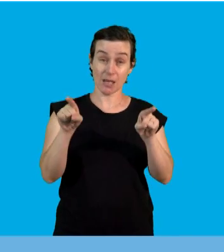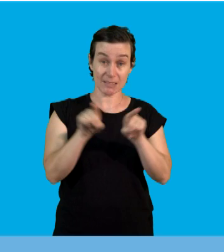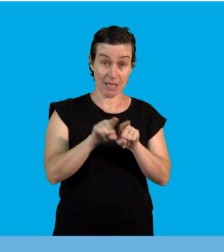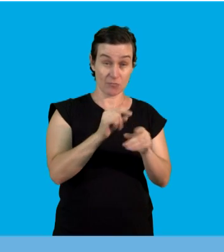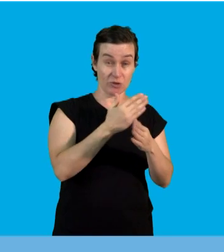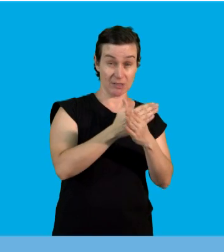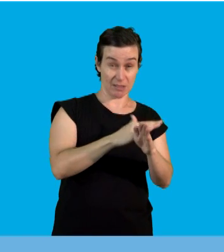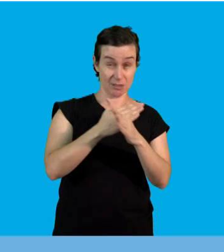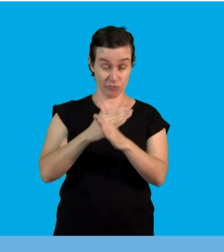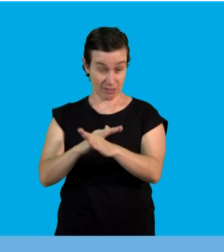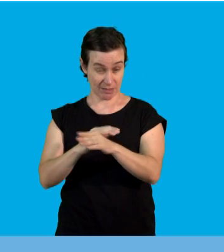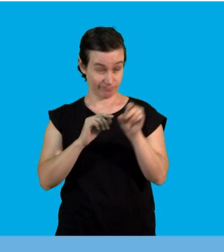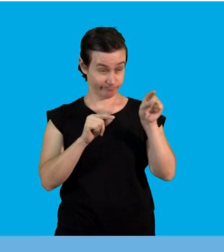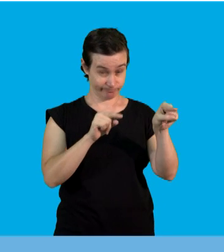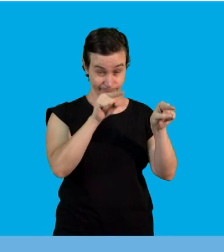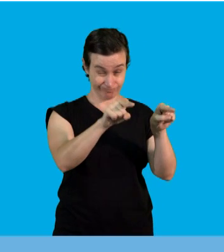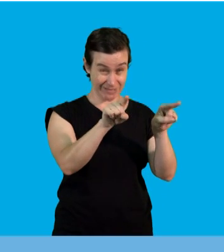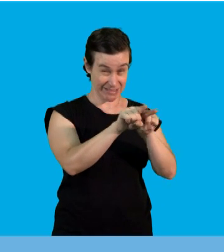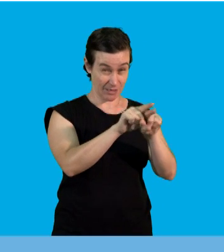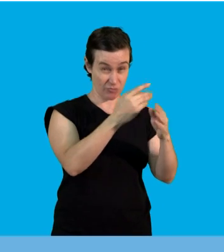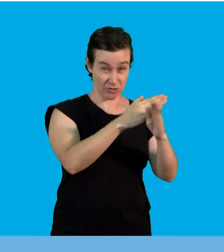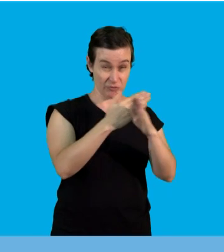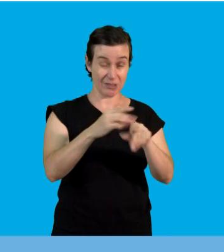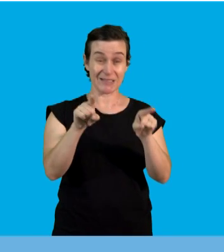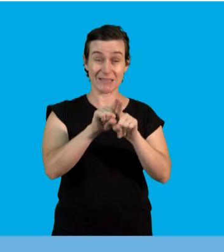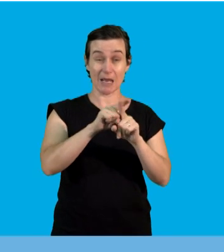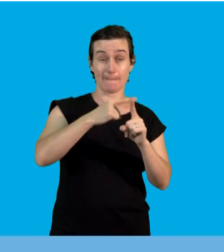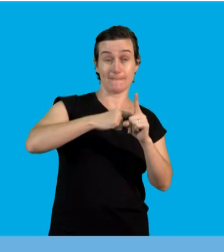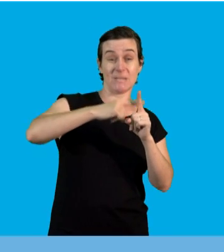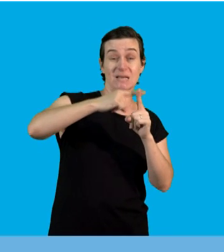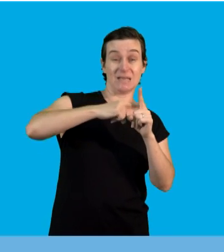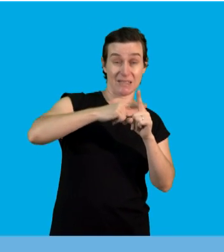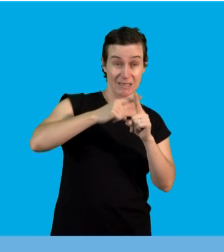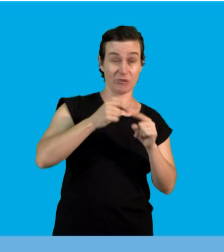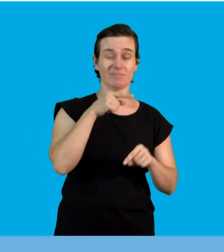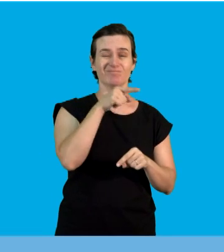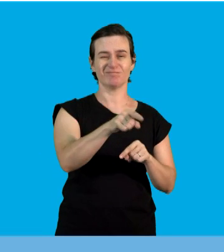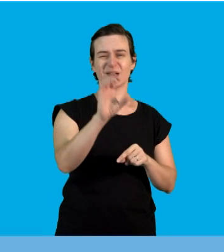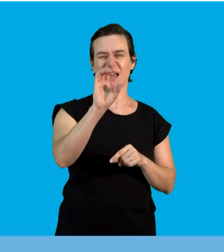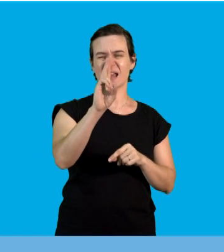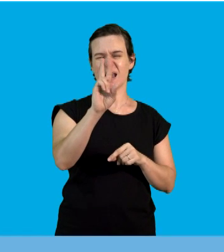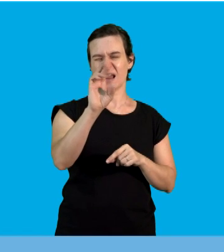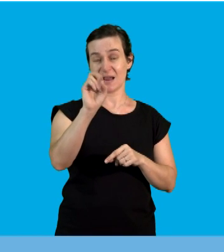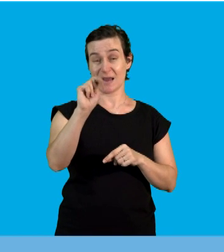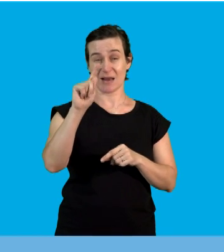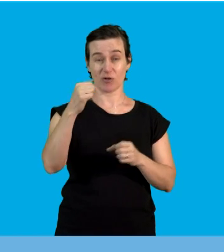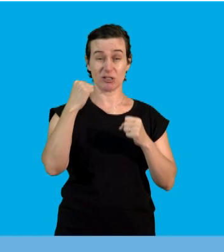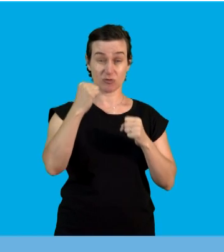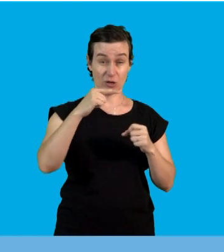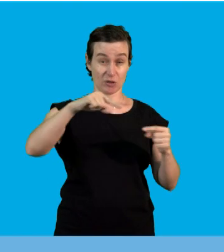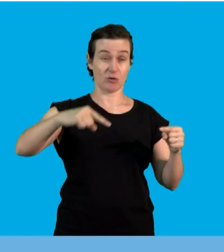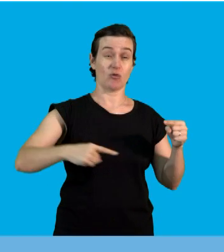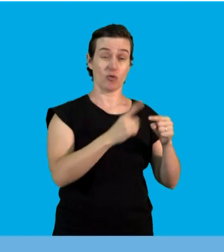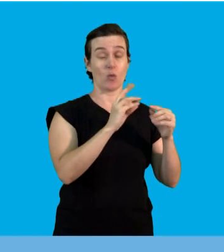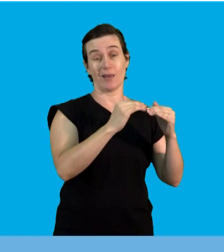same temperature, the current strength through the resistor increases or decreases proportionally to the voltage across